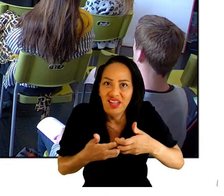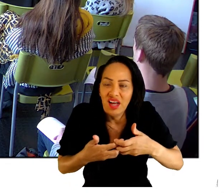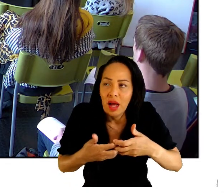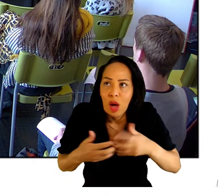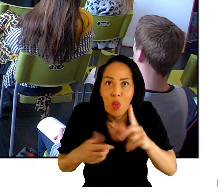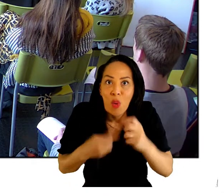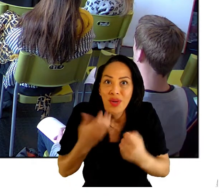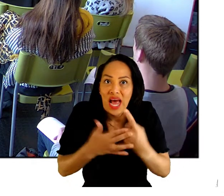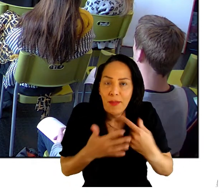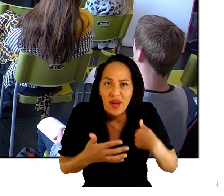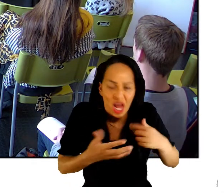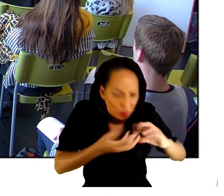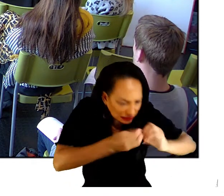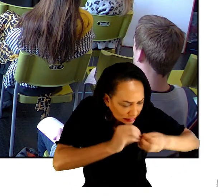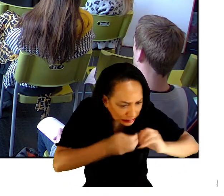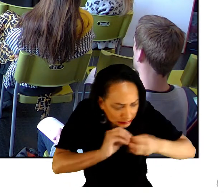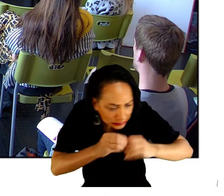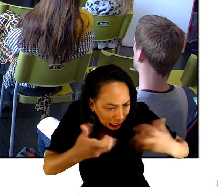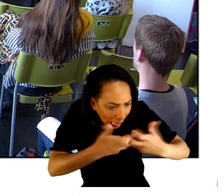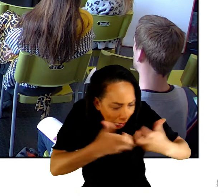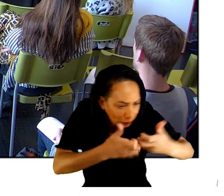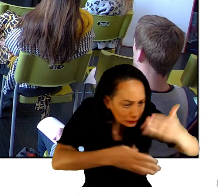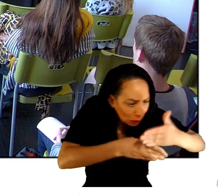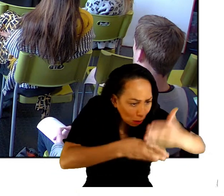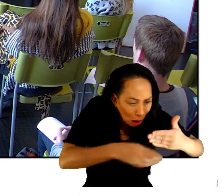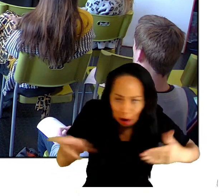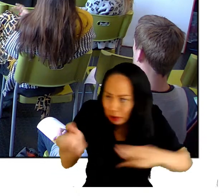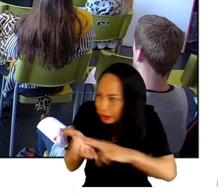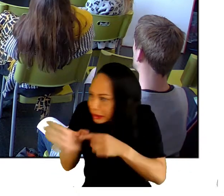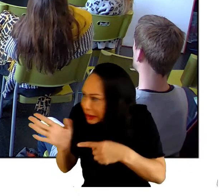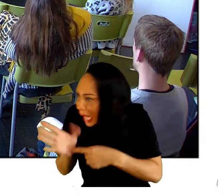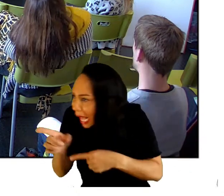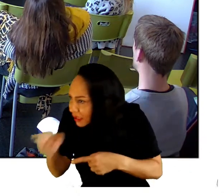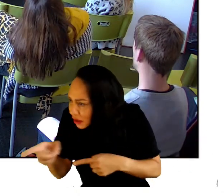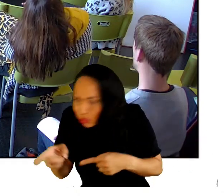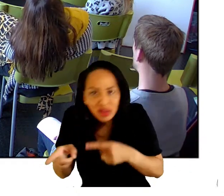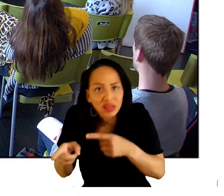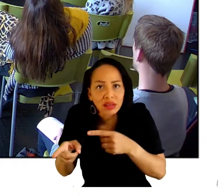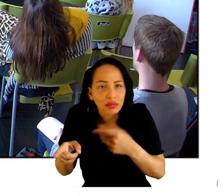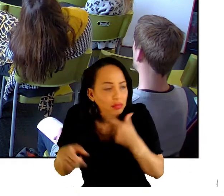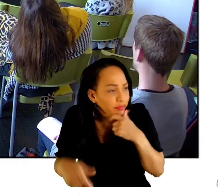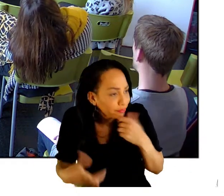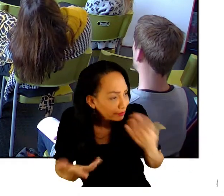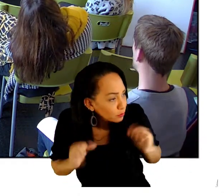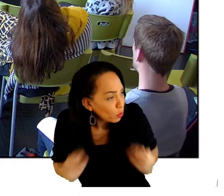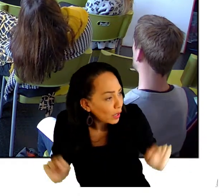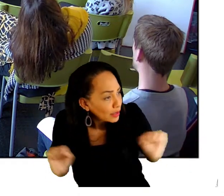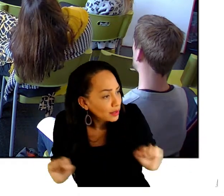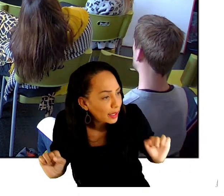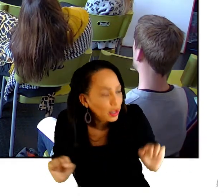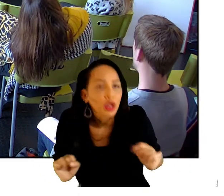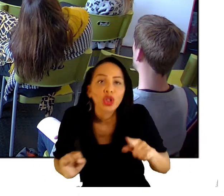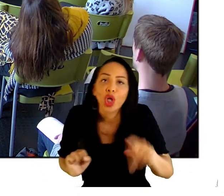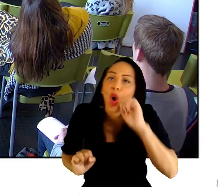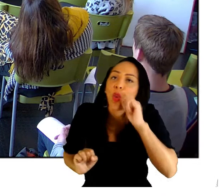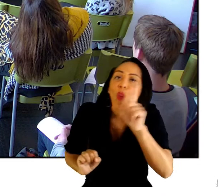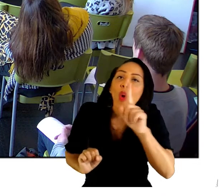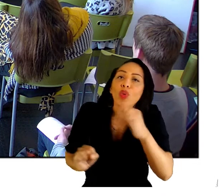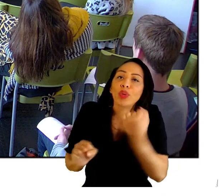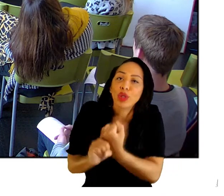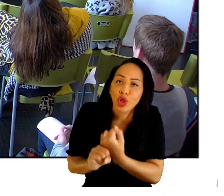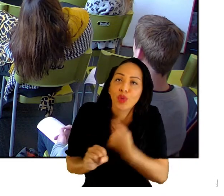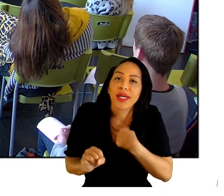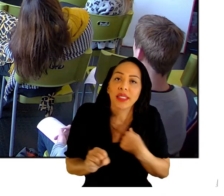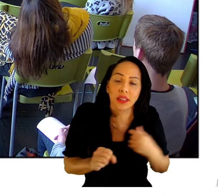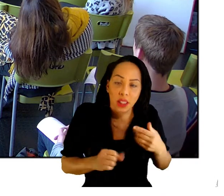to make it work on the computer. So it worked very well for us to have a short spurt of propositions, then for me to go away and figure out how it worked, and then